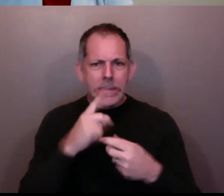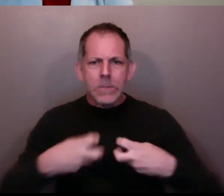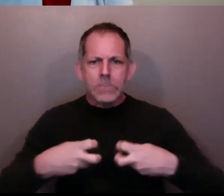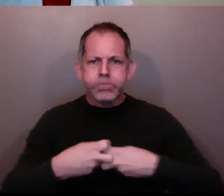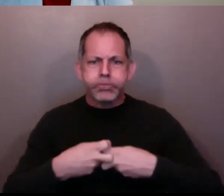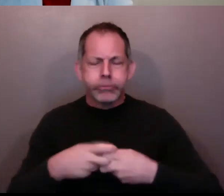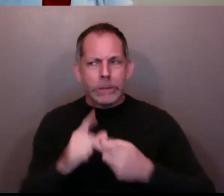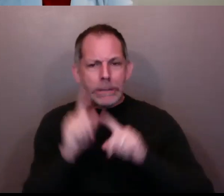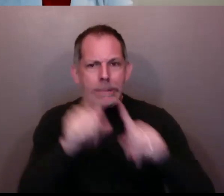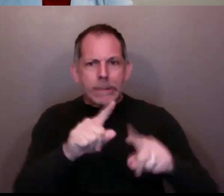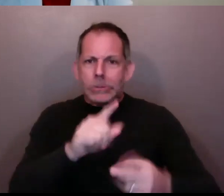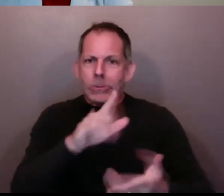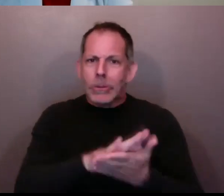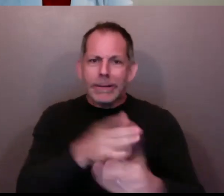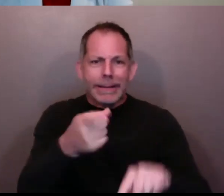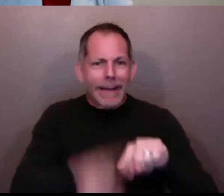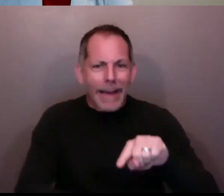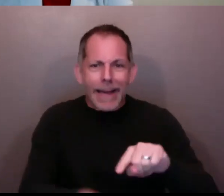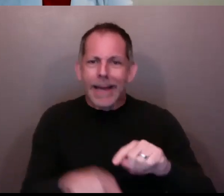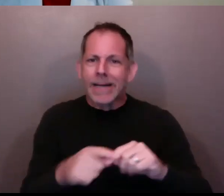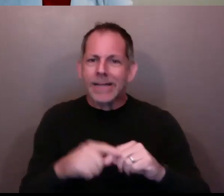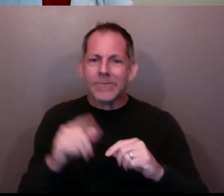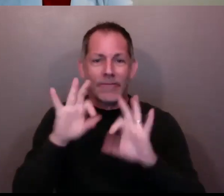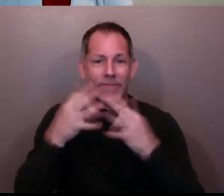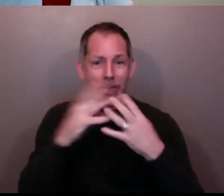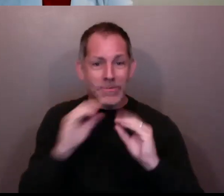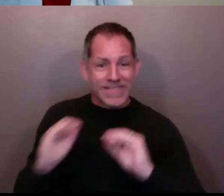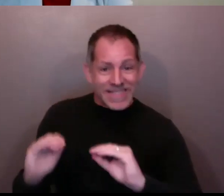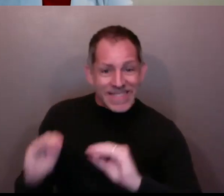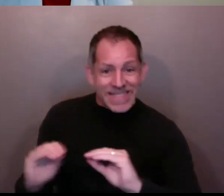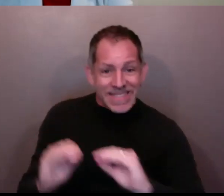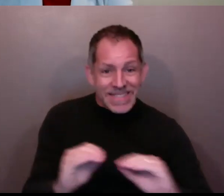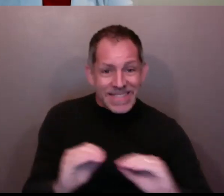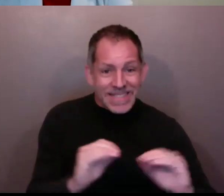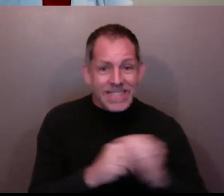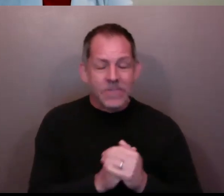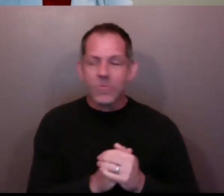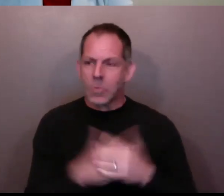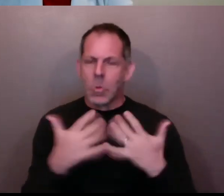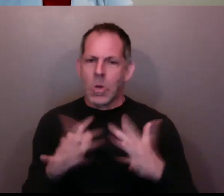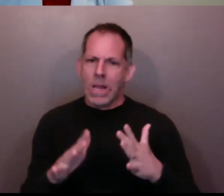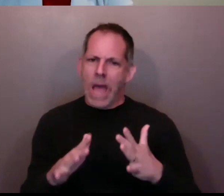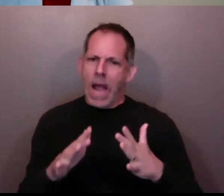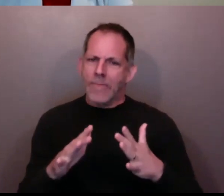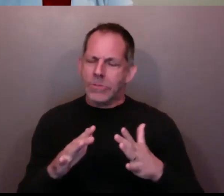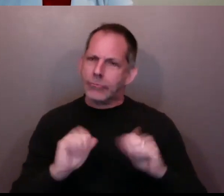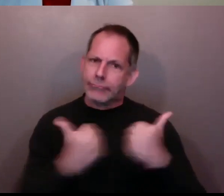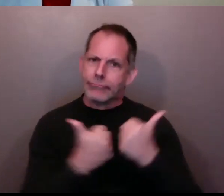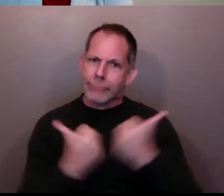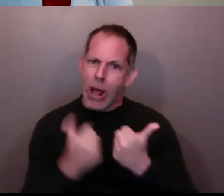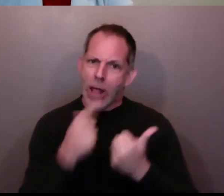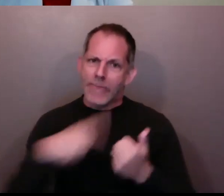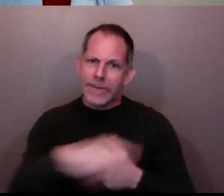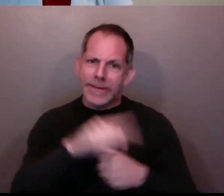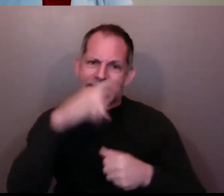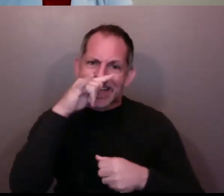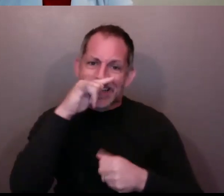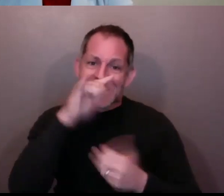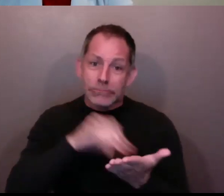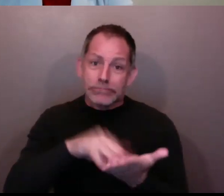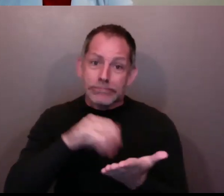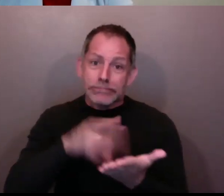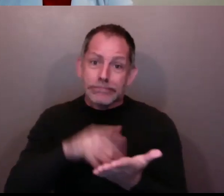learning really presents to all of us. So it's been an extended shock to our community. Again, there's only two ways